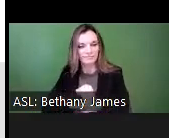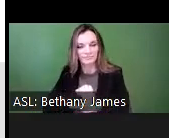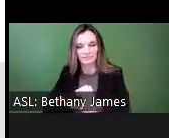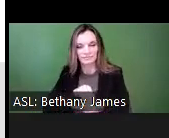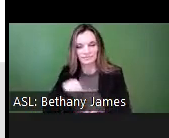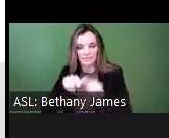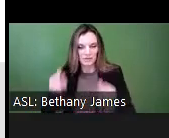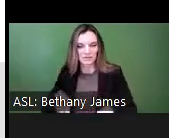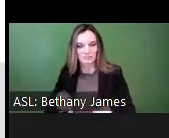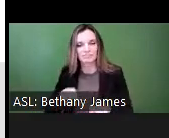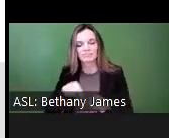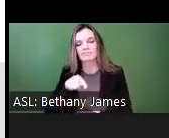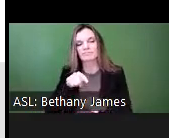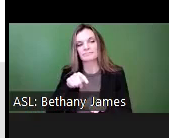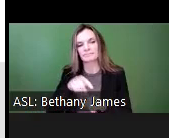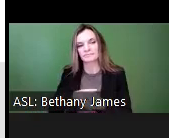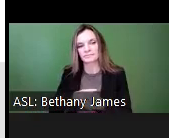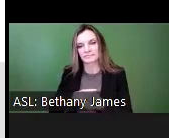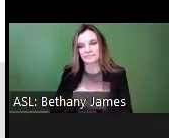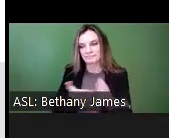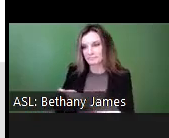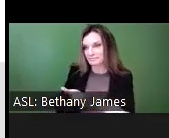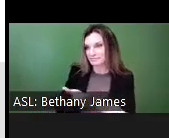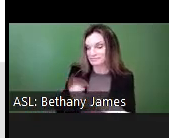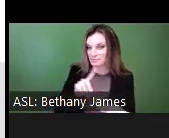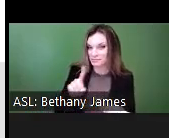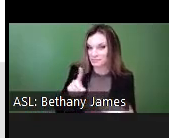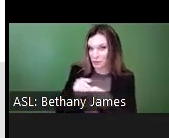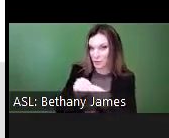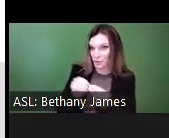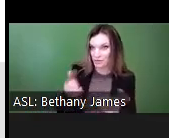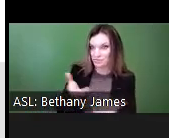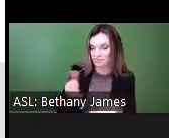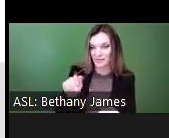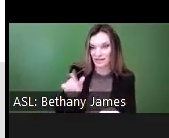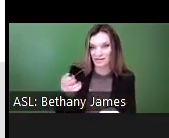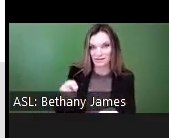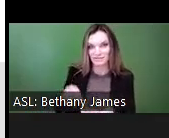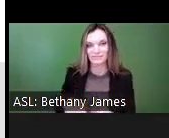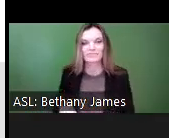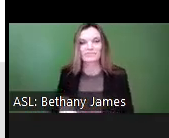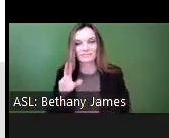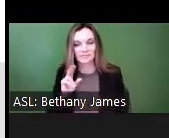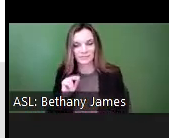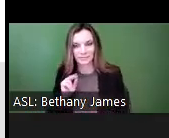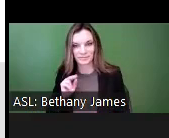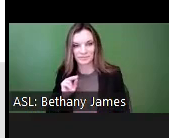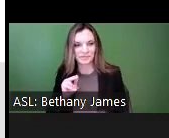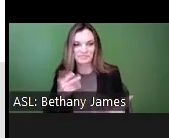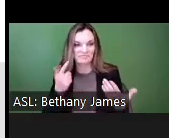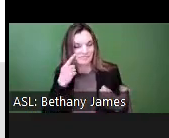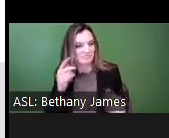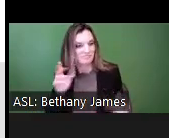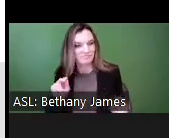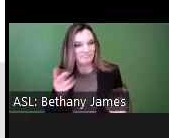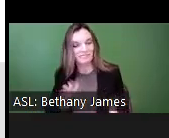posted. Is there anything else, Allison, before we wrap up? I don't think so. I just want to thank everyone for